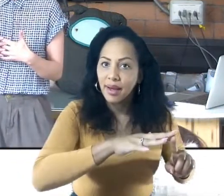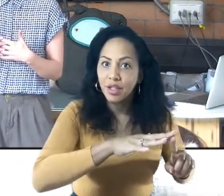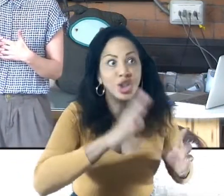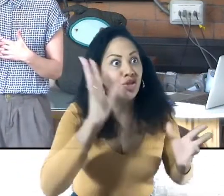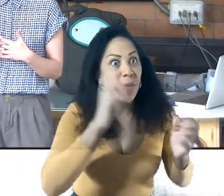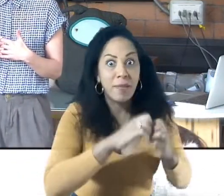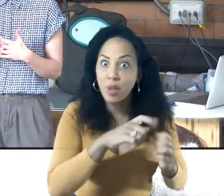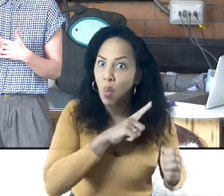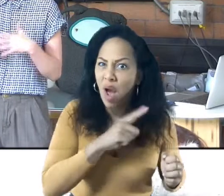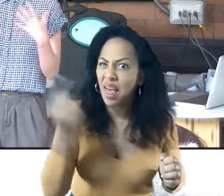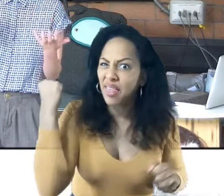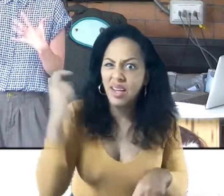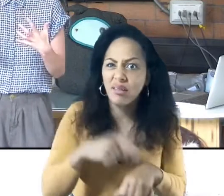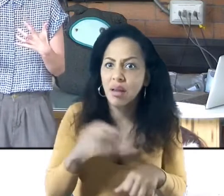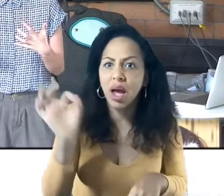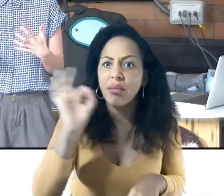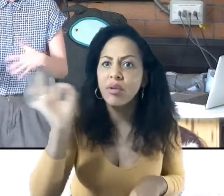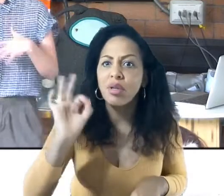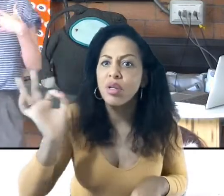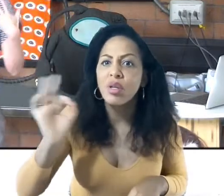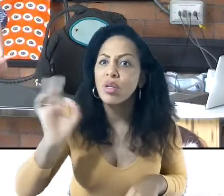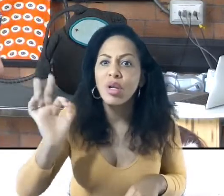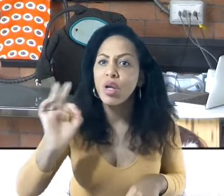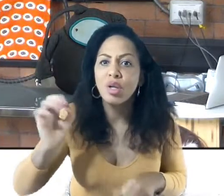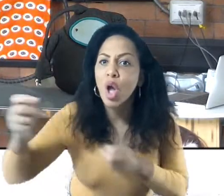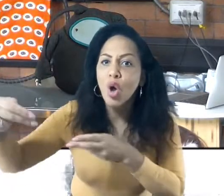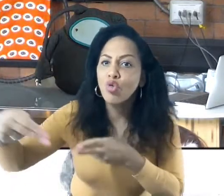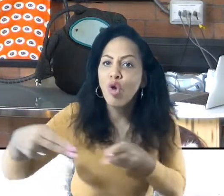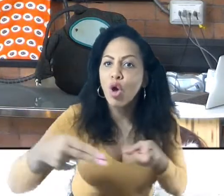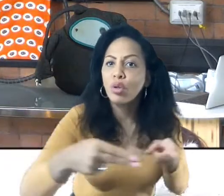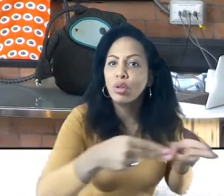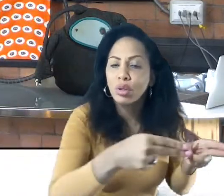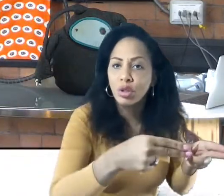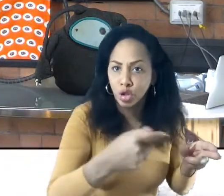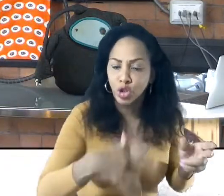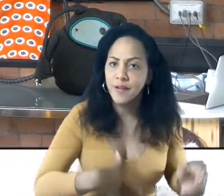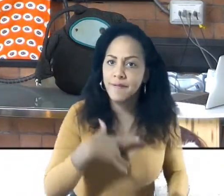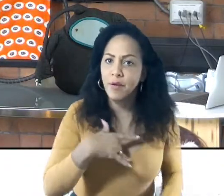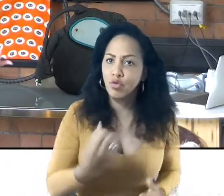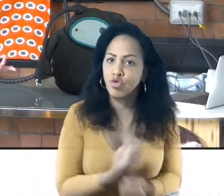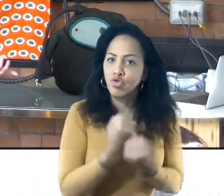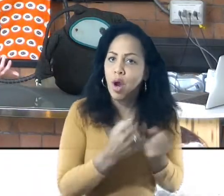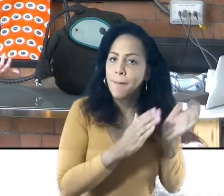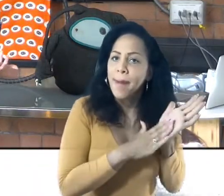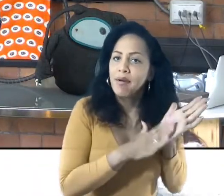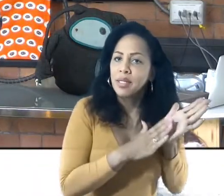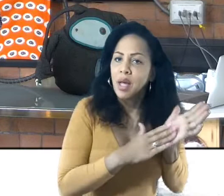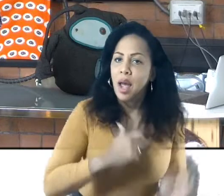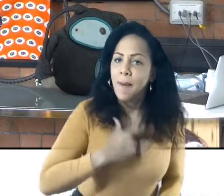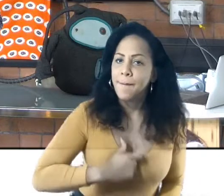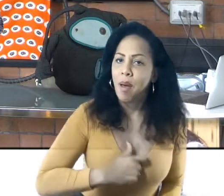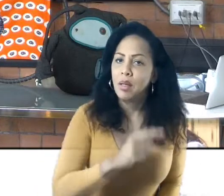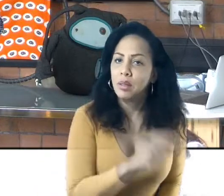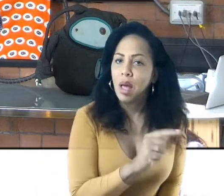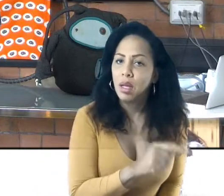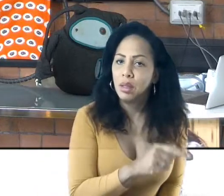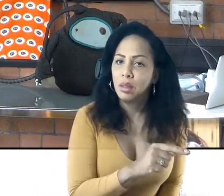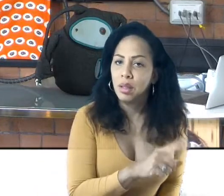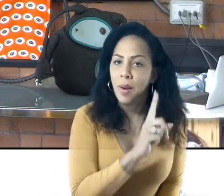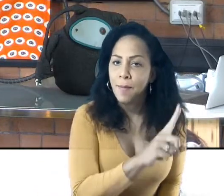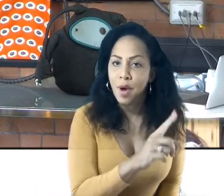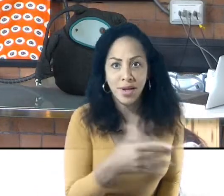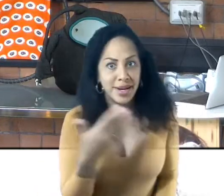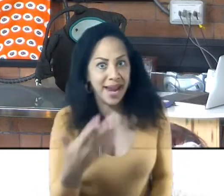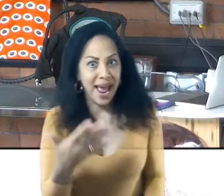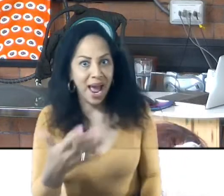almost, she identifies. I mean, she's a Marazion person now, but she may well say, you know, I'm a Newlyn girl. She, you